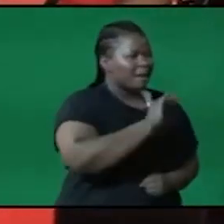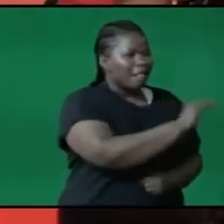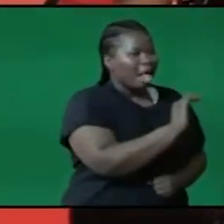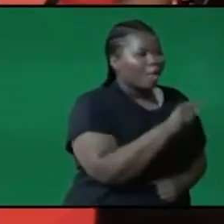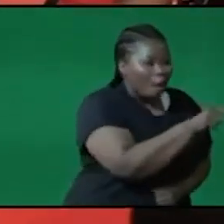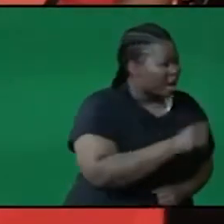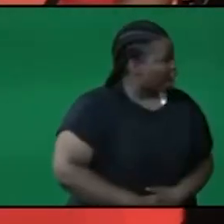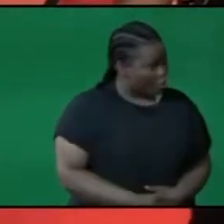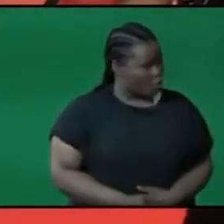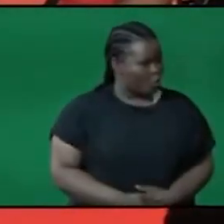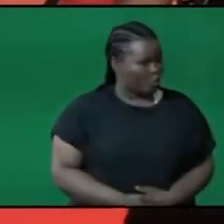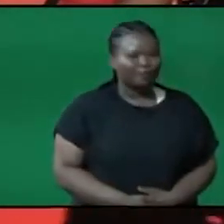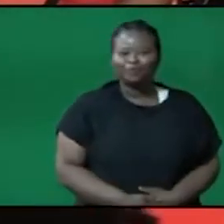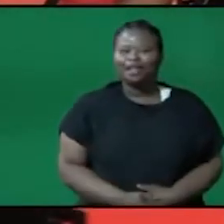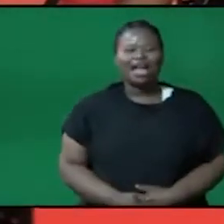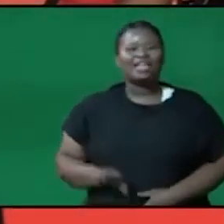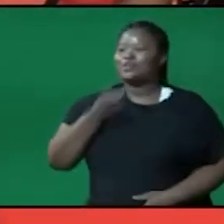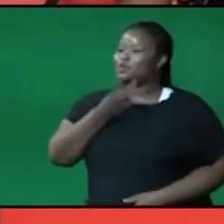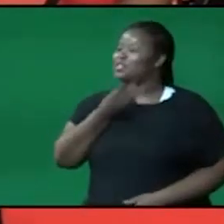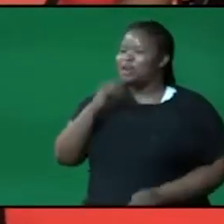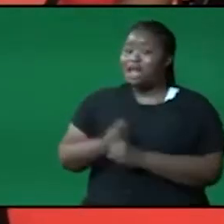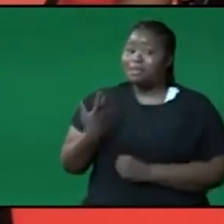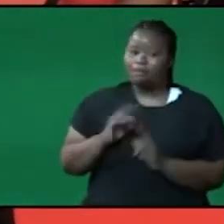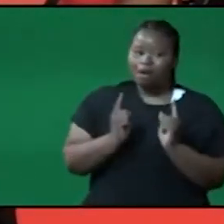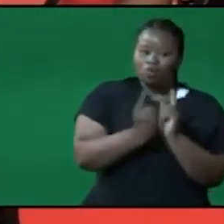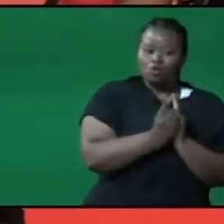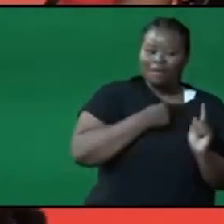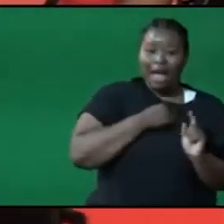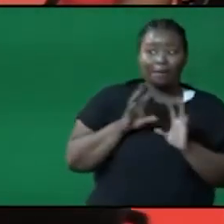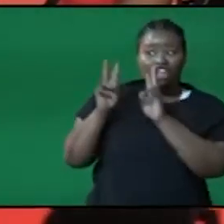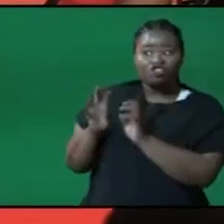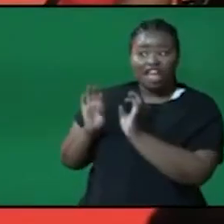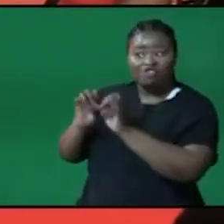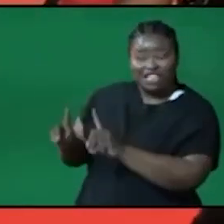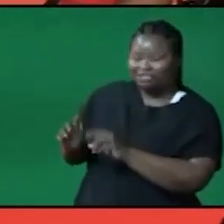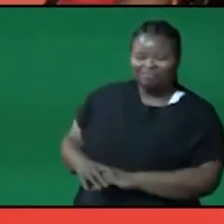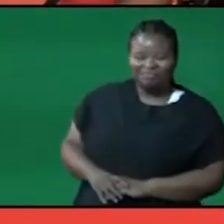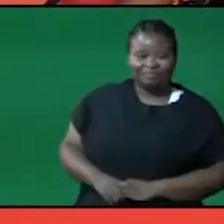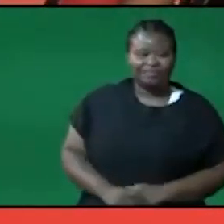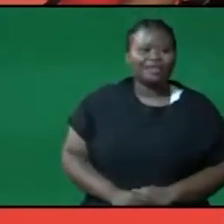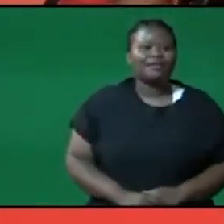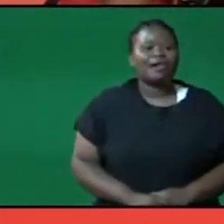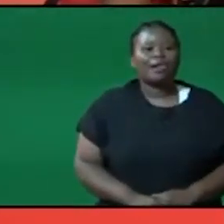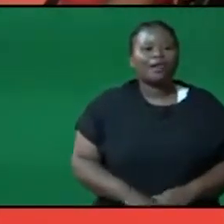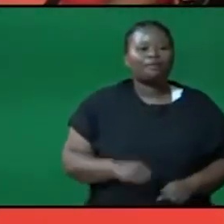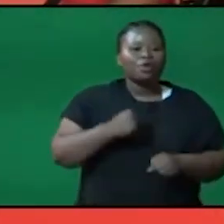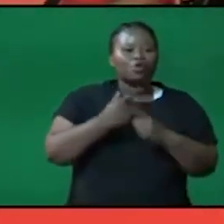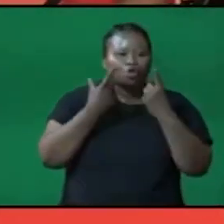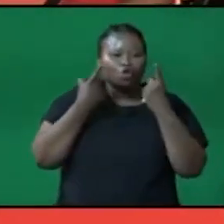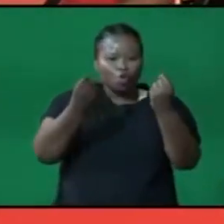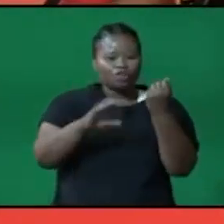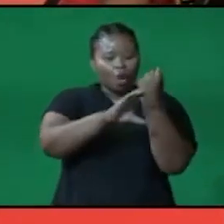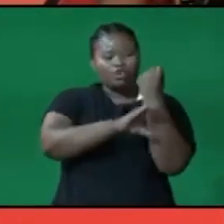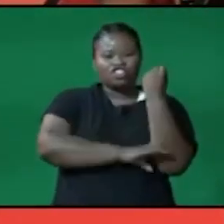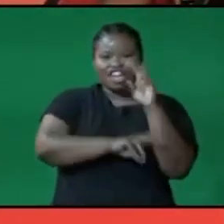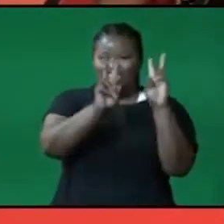batamela or no, they must never come close to me. So we've not made it a constitutional